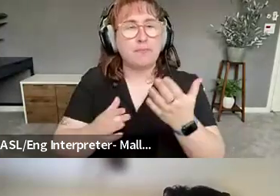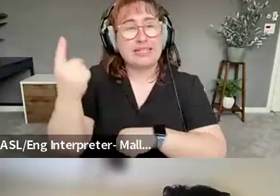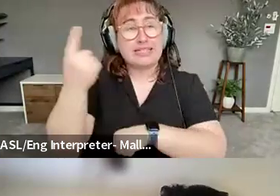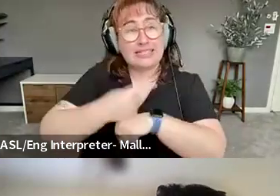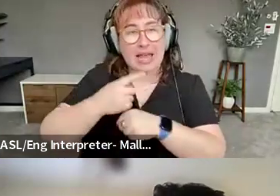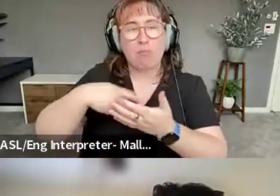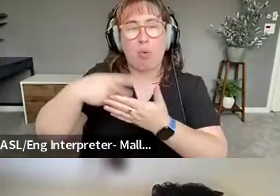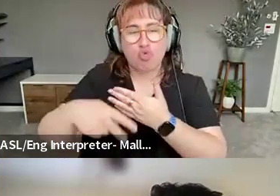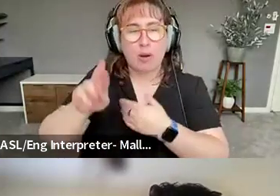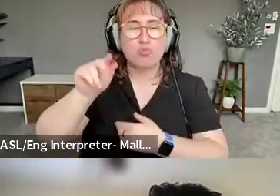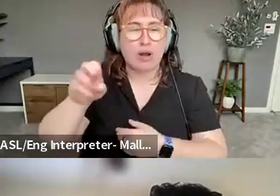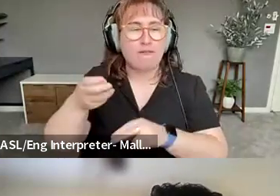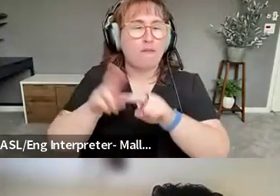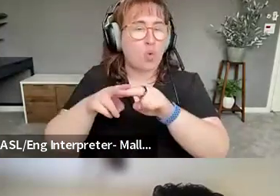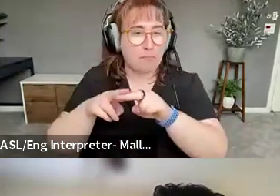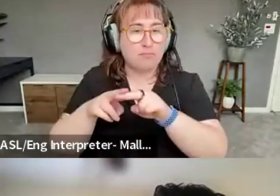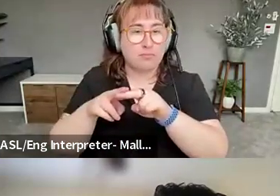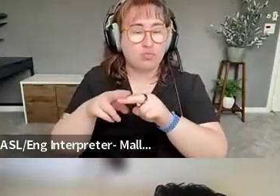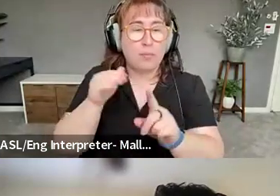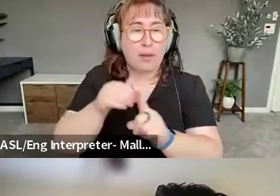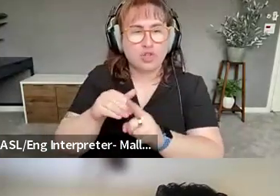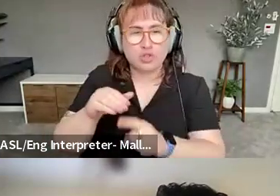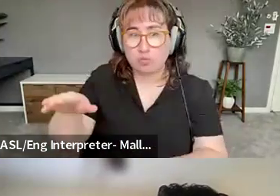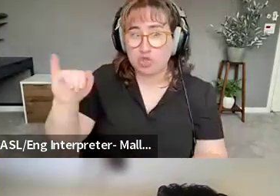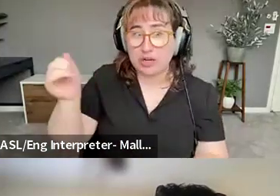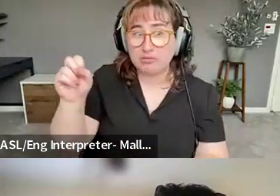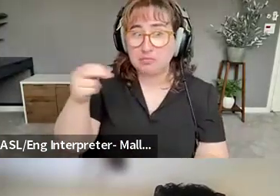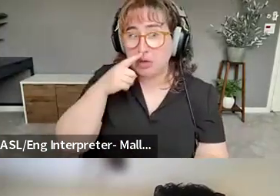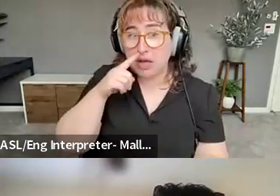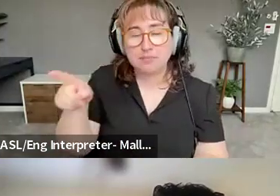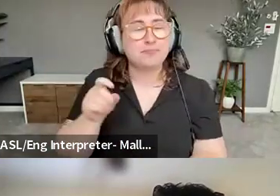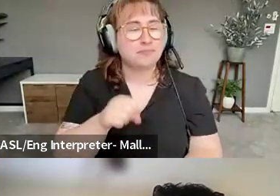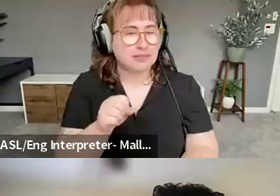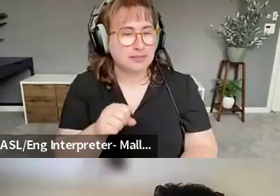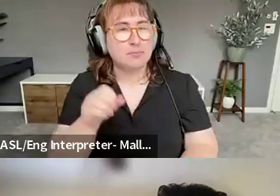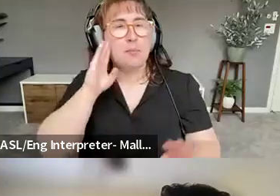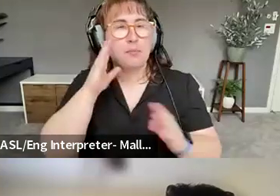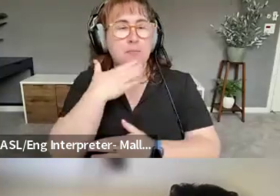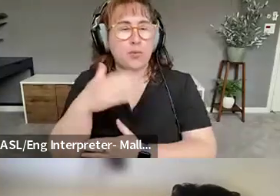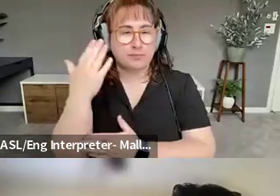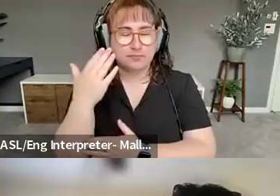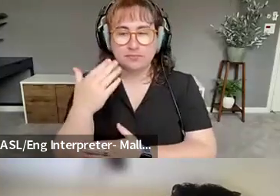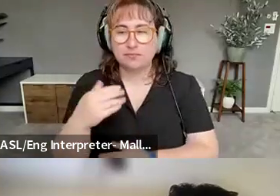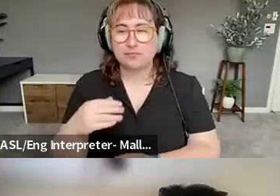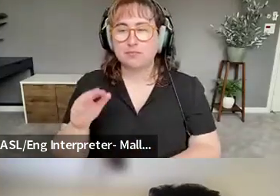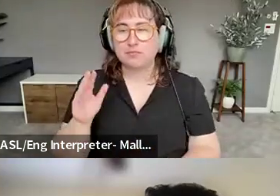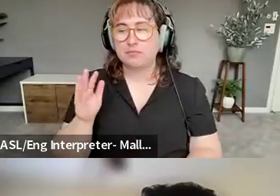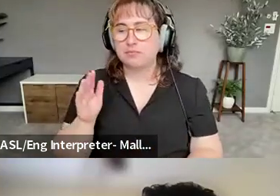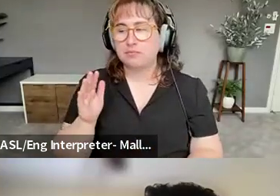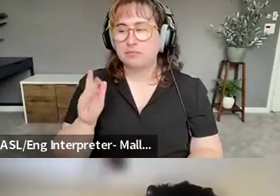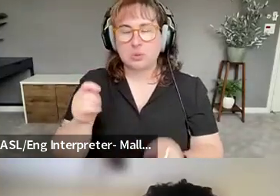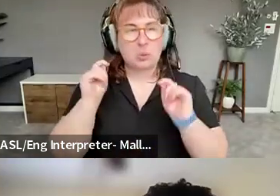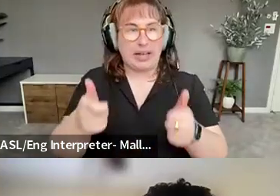rate reform reminders. So Jason? Yes, thanks, Jordan. Good morning, everyone. So this is just a quick